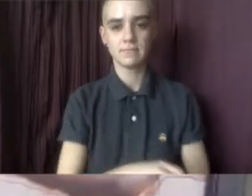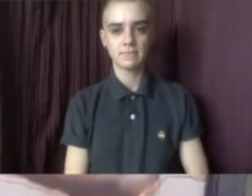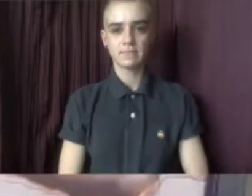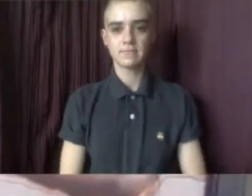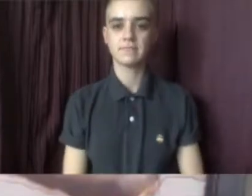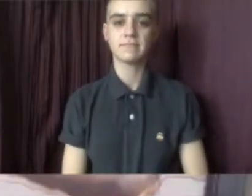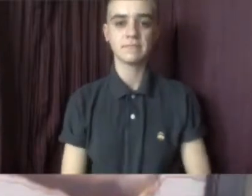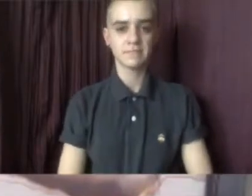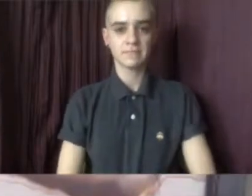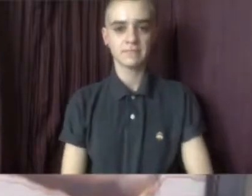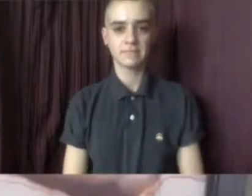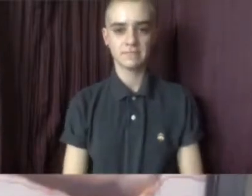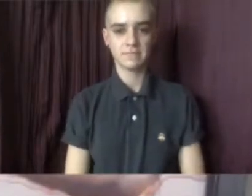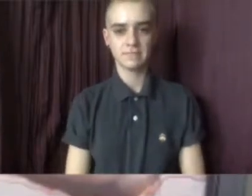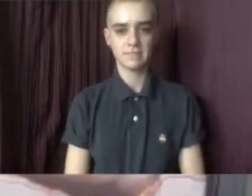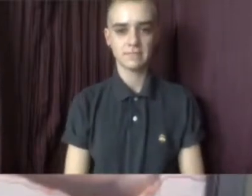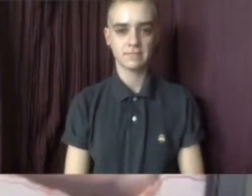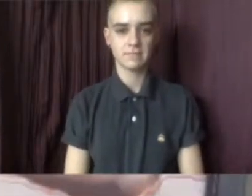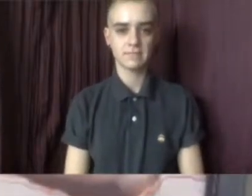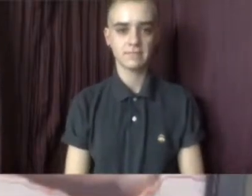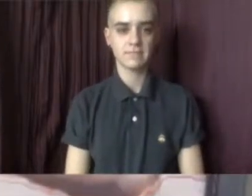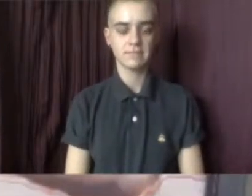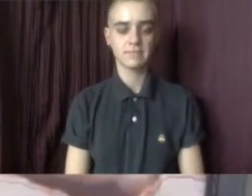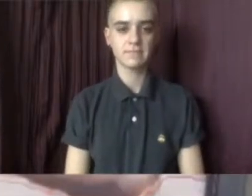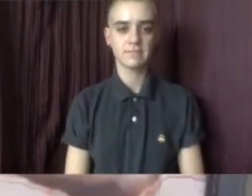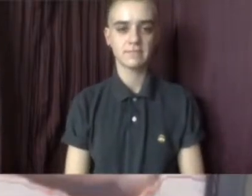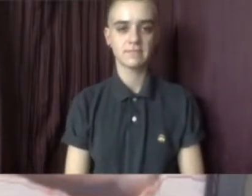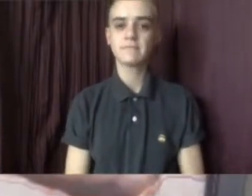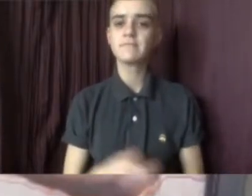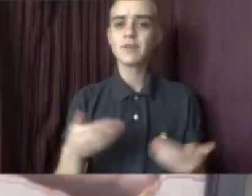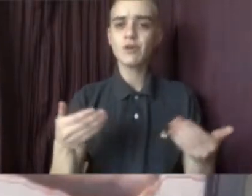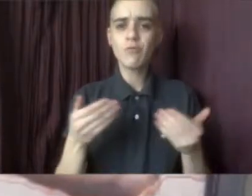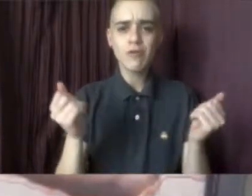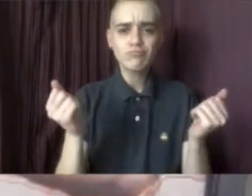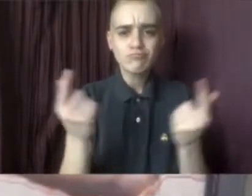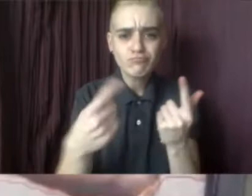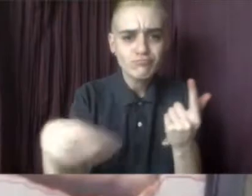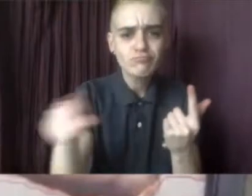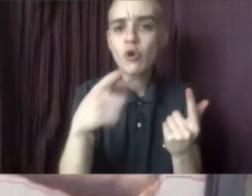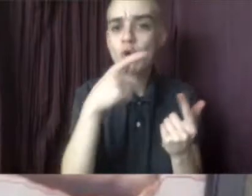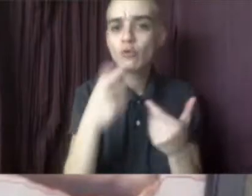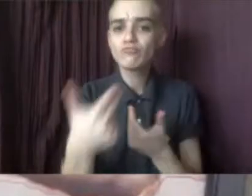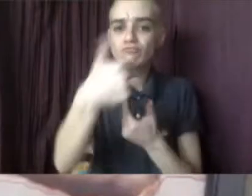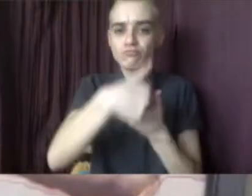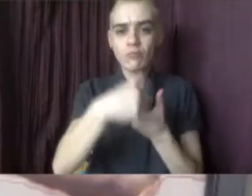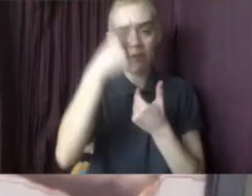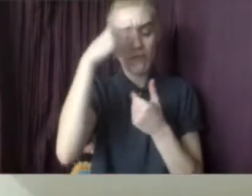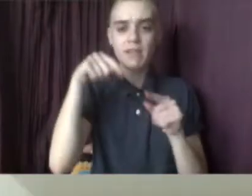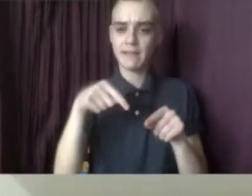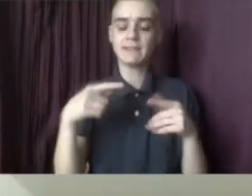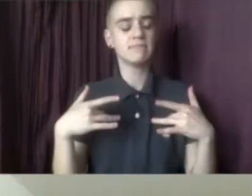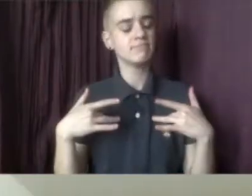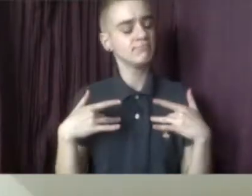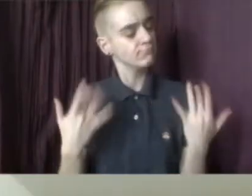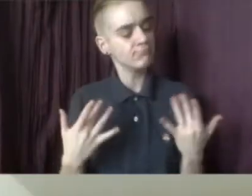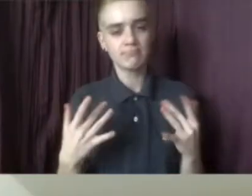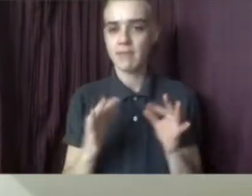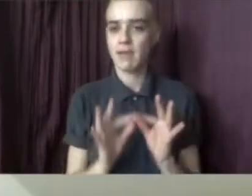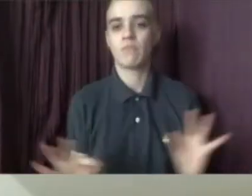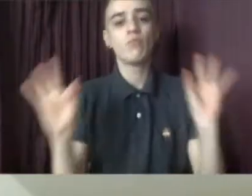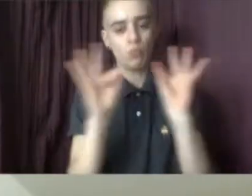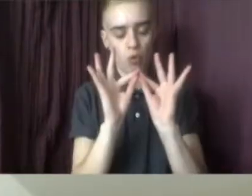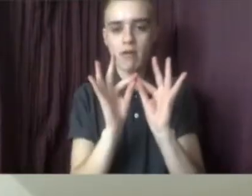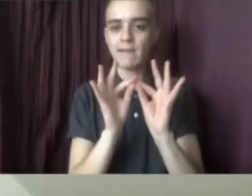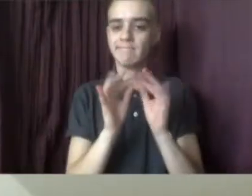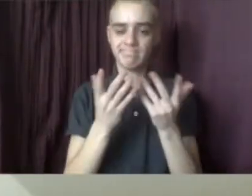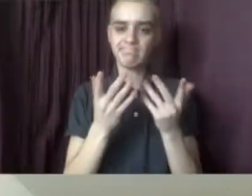in this time of a divided country, as we continue to look at ways for greater justice and how can the church